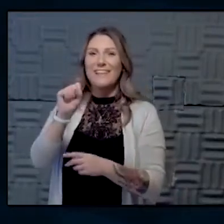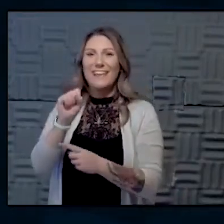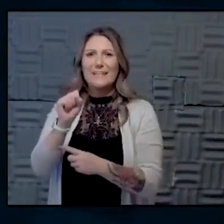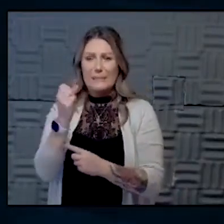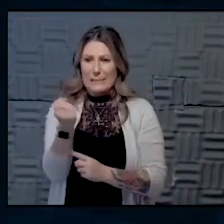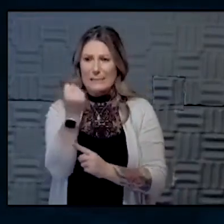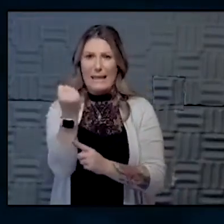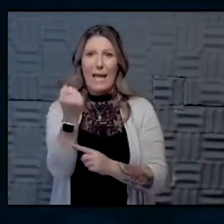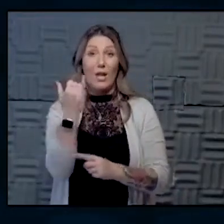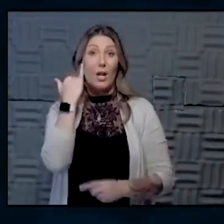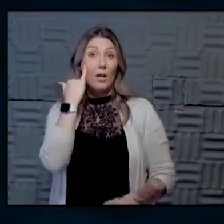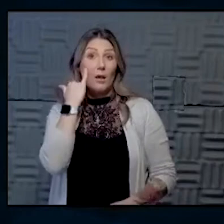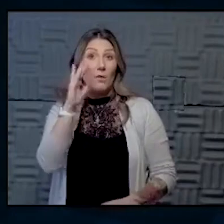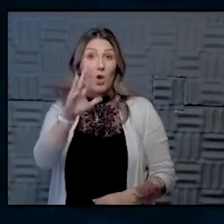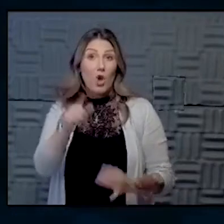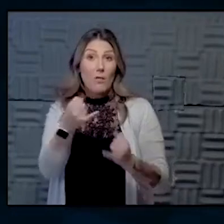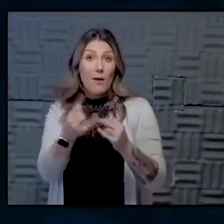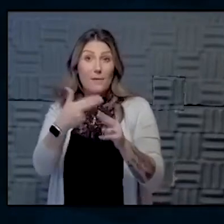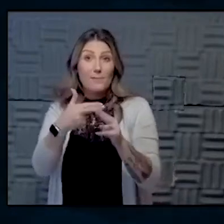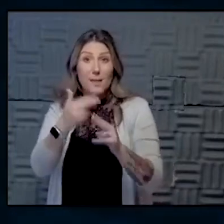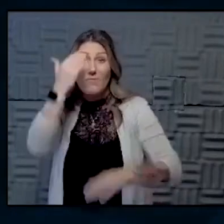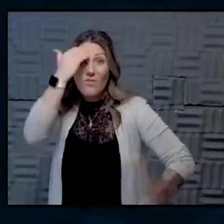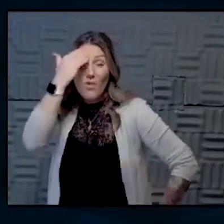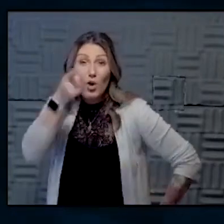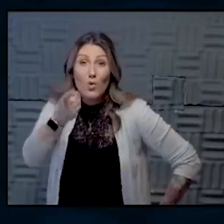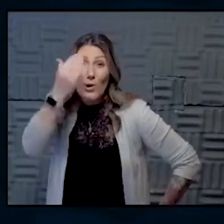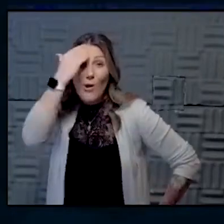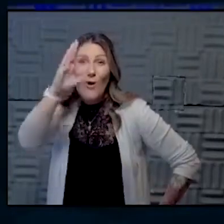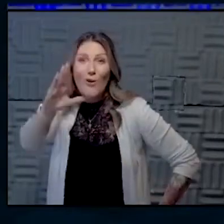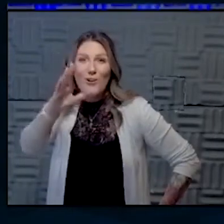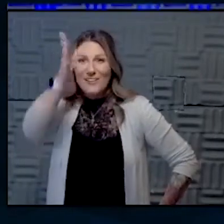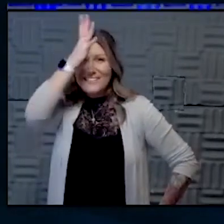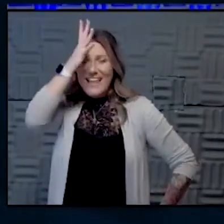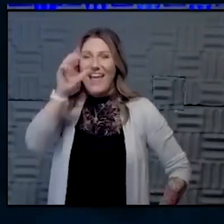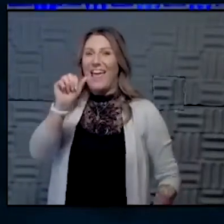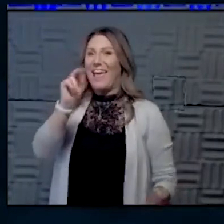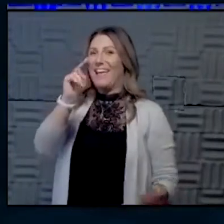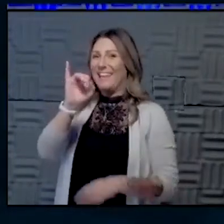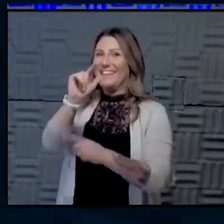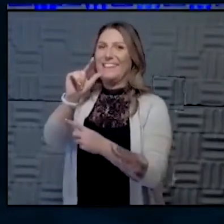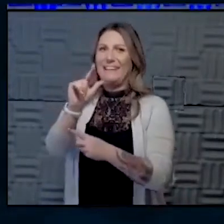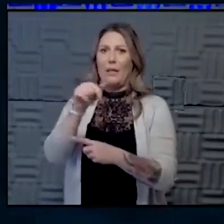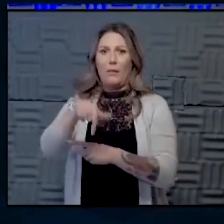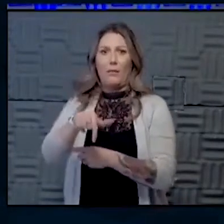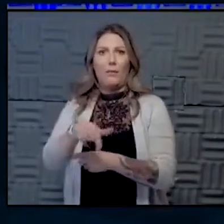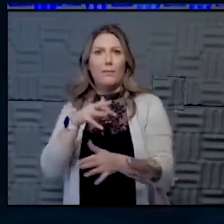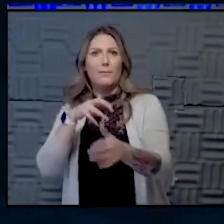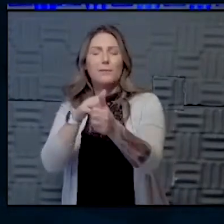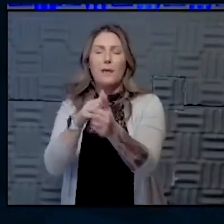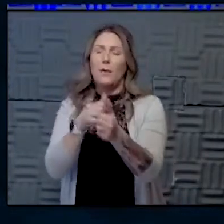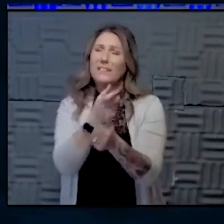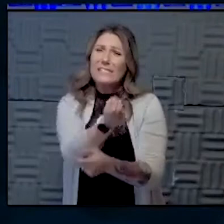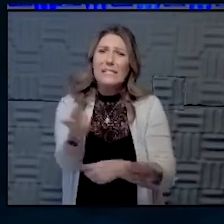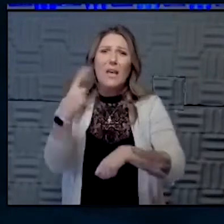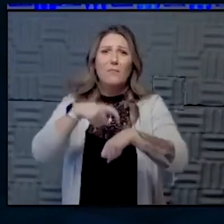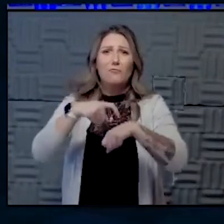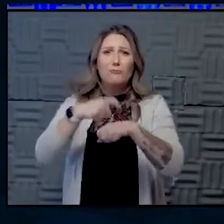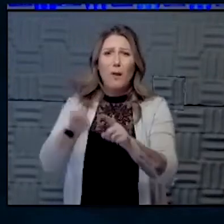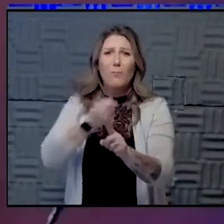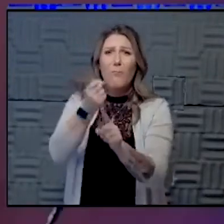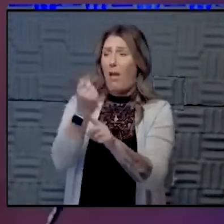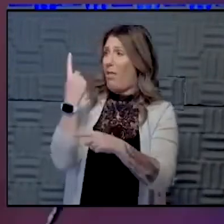If her last name sounds familiar, it's because you probably know her dad. Anil has been on this update several times after getting COVID-19 in April